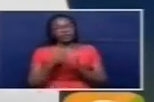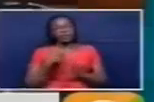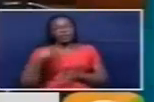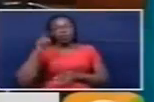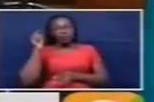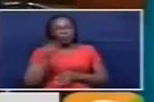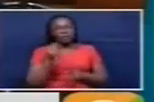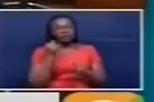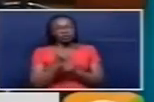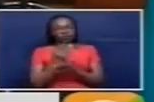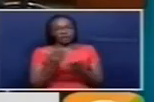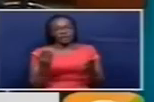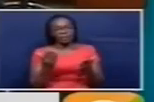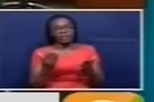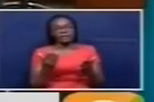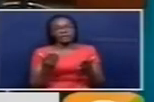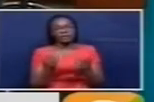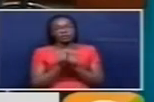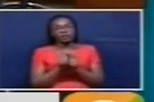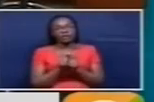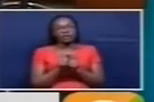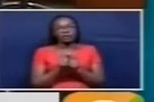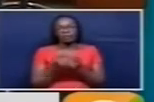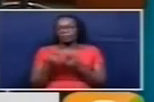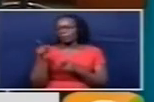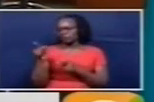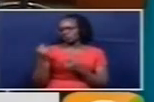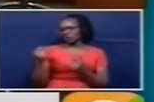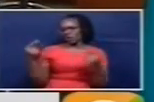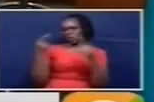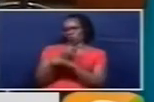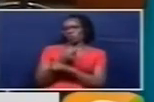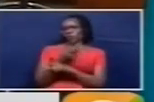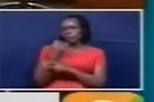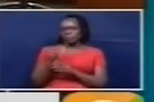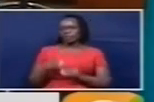And you're repeating yourself now, Boniface, no, because I think we need to move on to other issues.